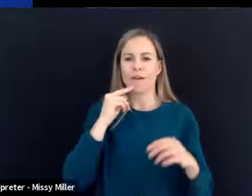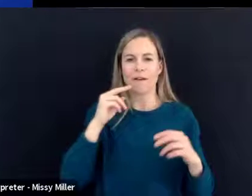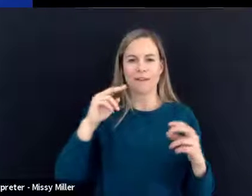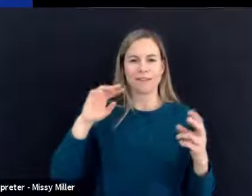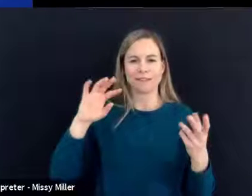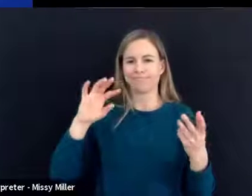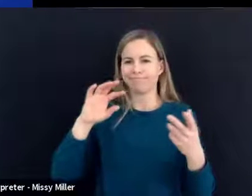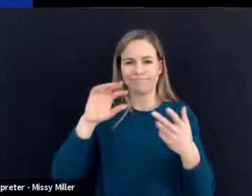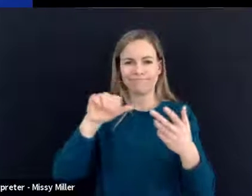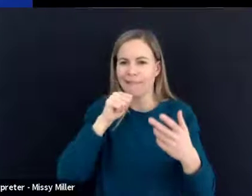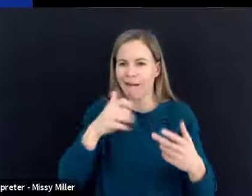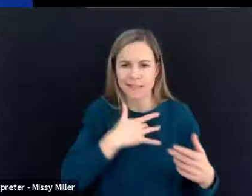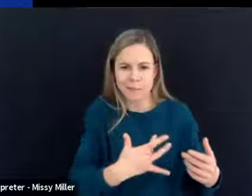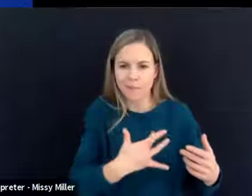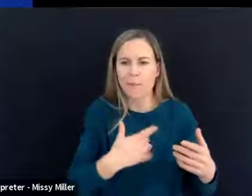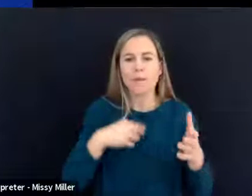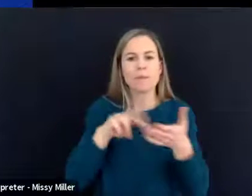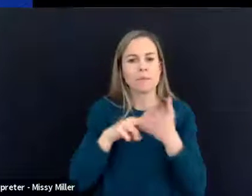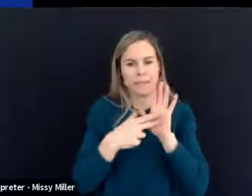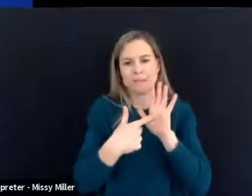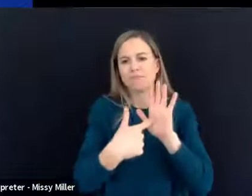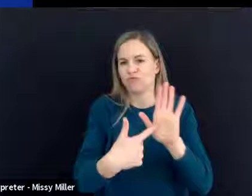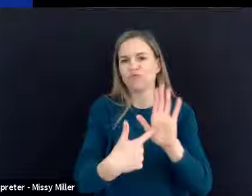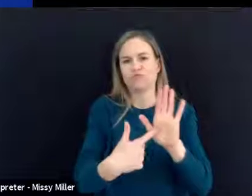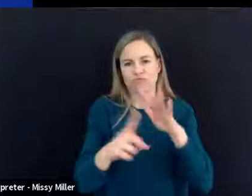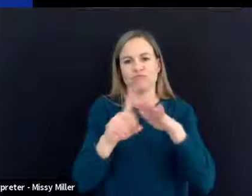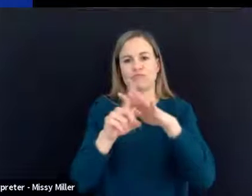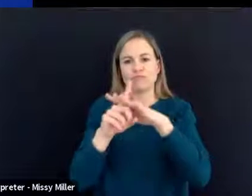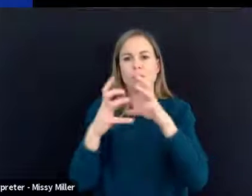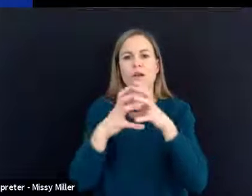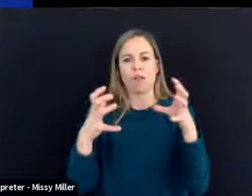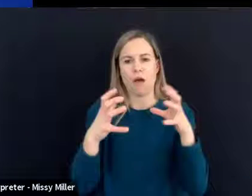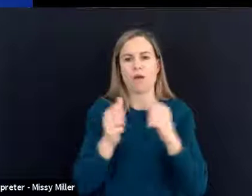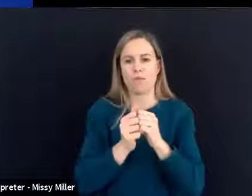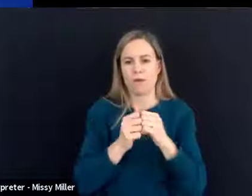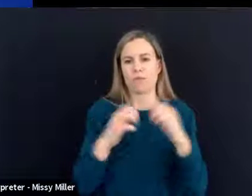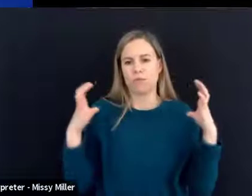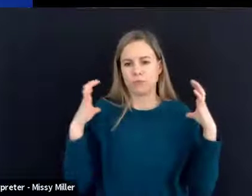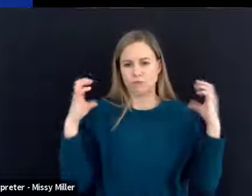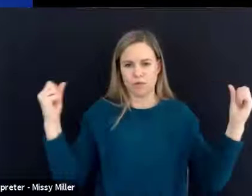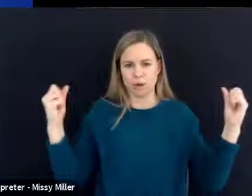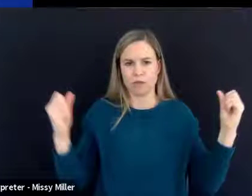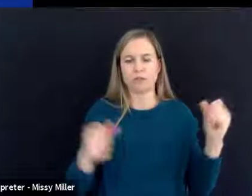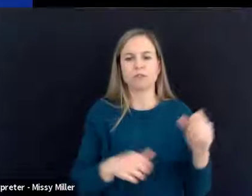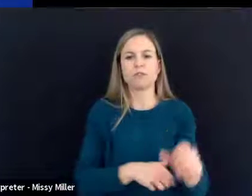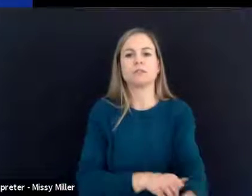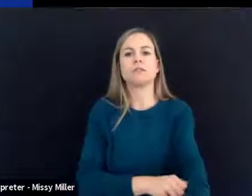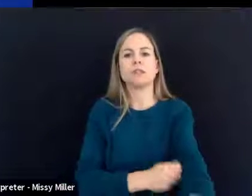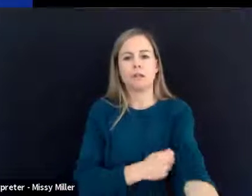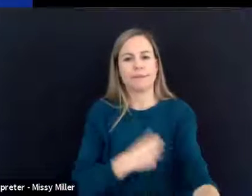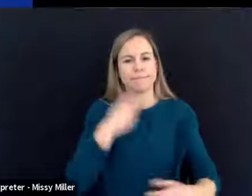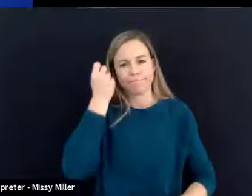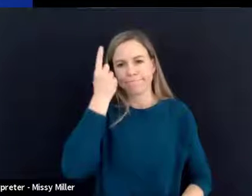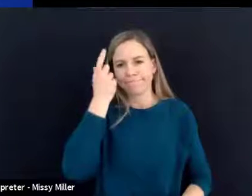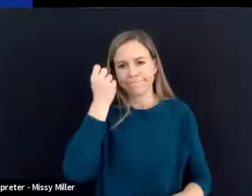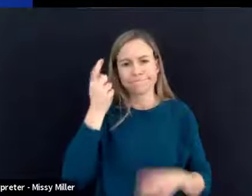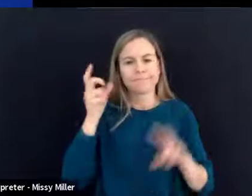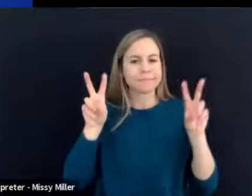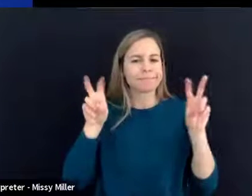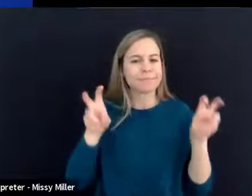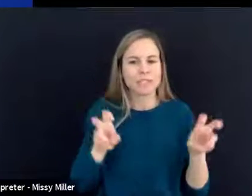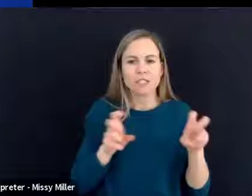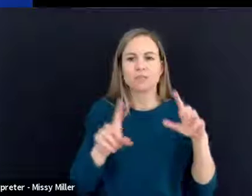of the key diagnostic features of charge. And as we go through the next set of slides, there are issues, often